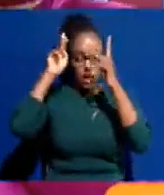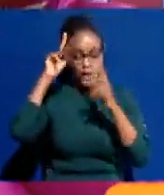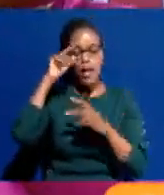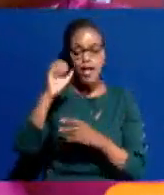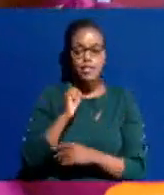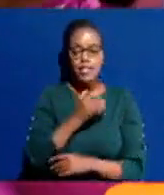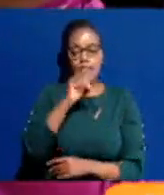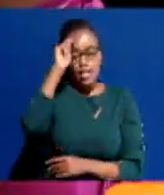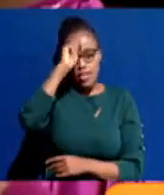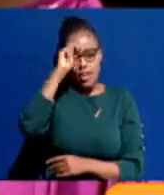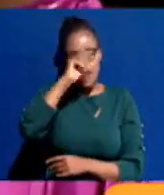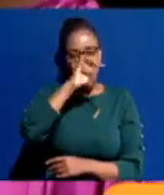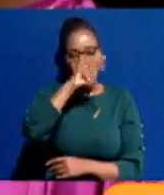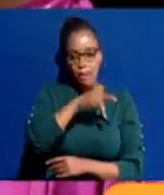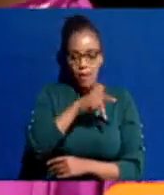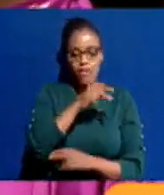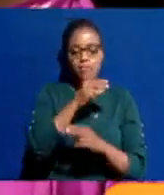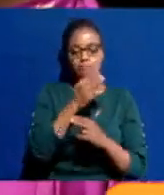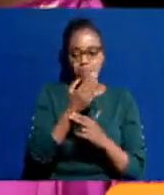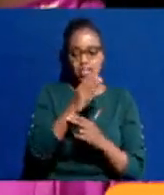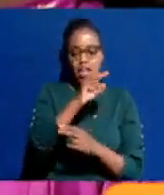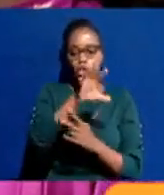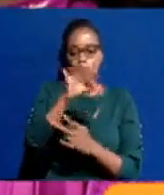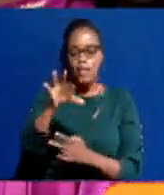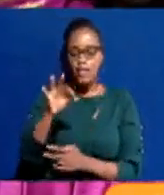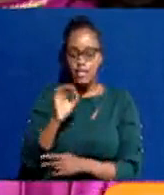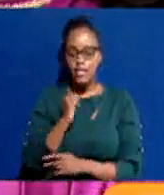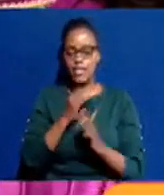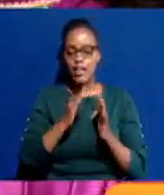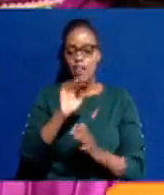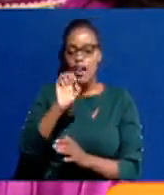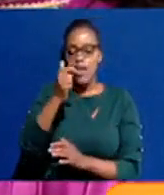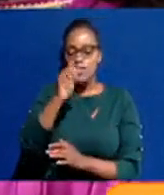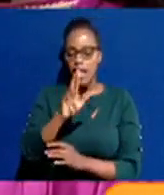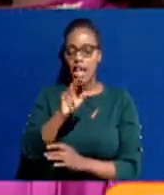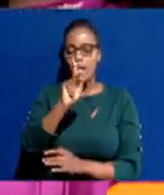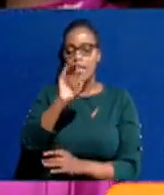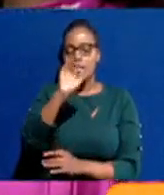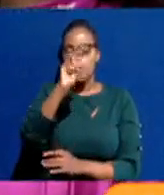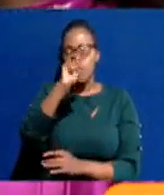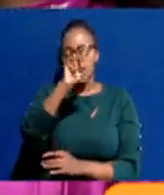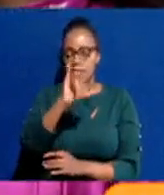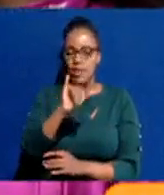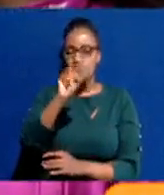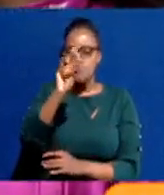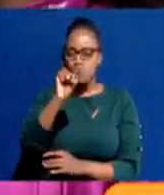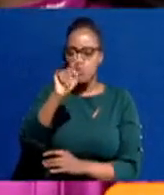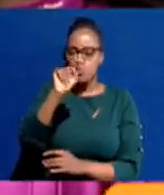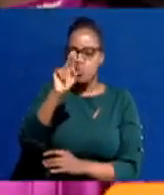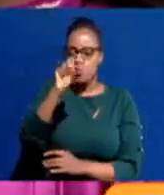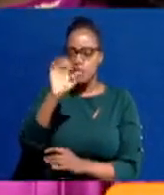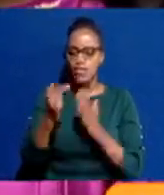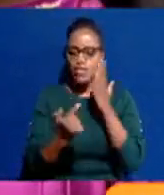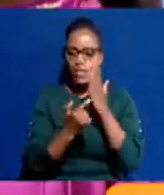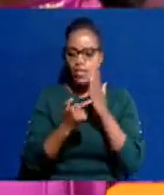Halwale, Tharaka MP George Muragura, nominated Senator Esther Okenyuri, Kibwezi West MP Mwengi Mutuse, Taita Taveta